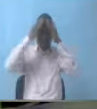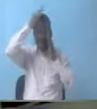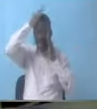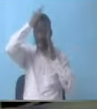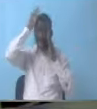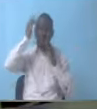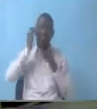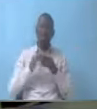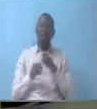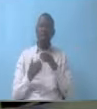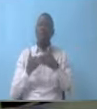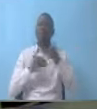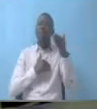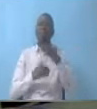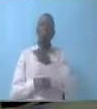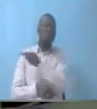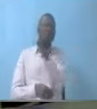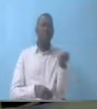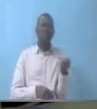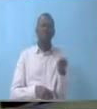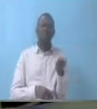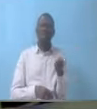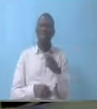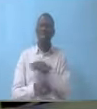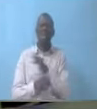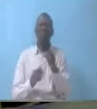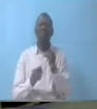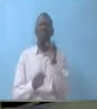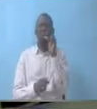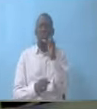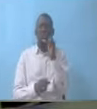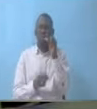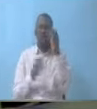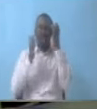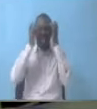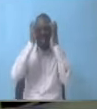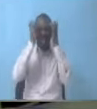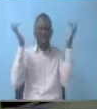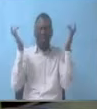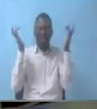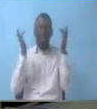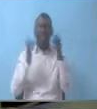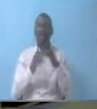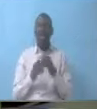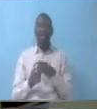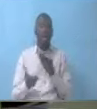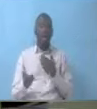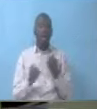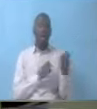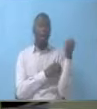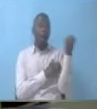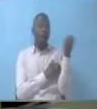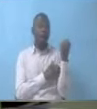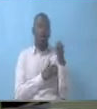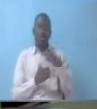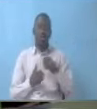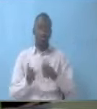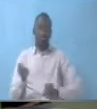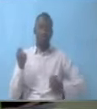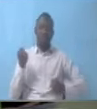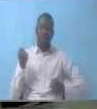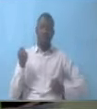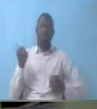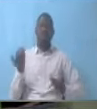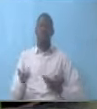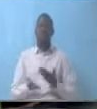most of them with very little experience and with awesome power and the barrel of the gun.